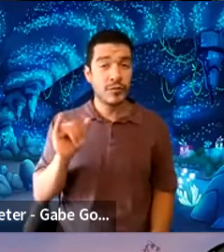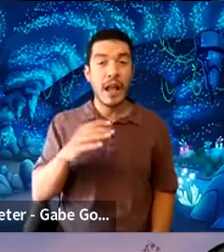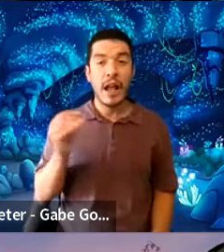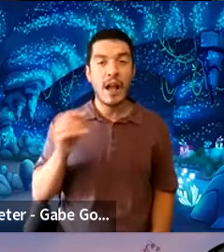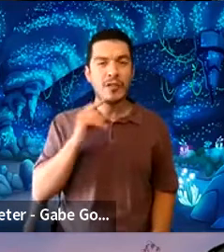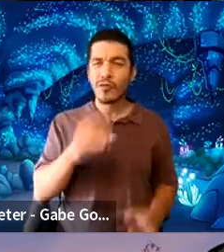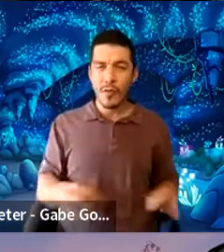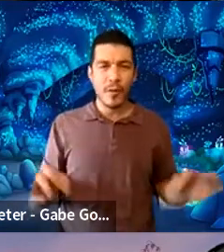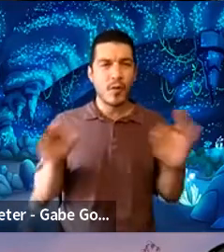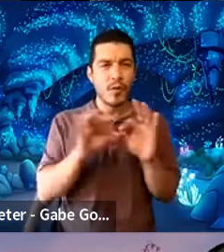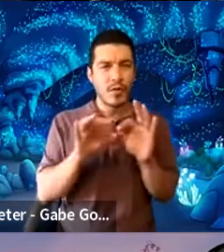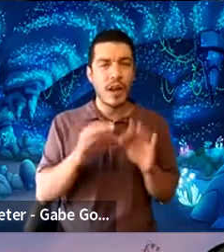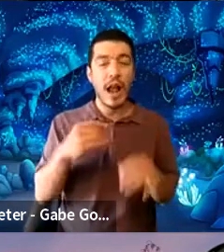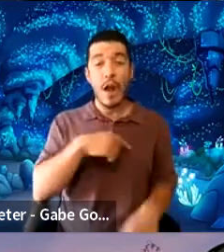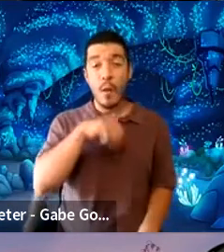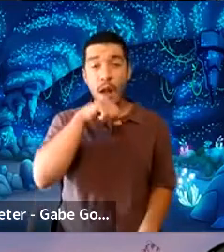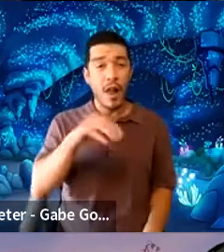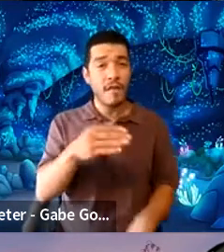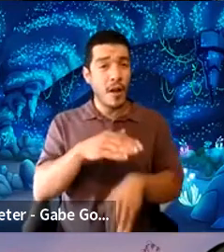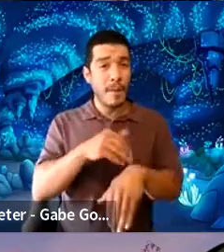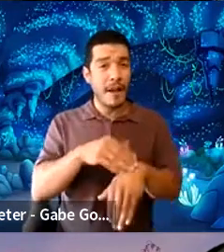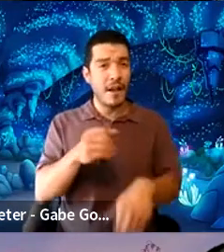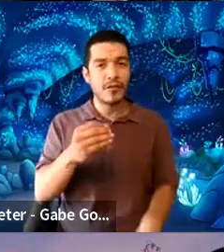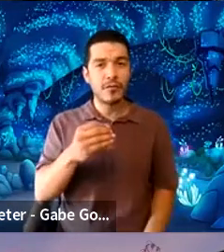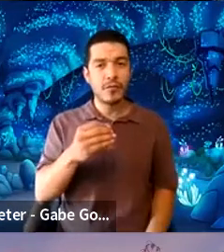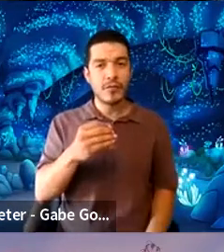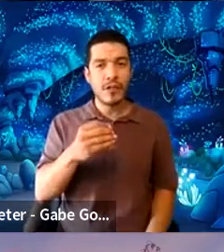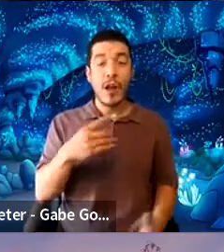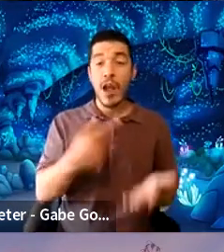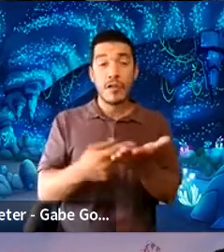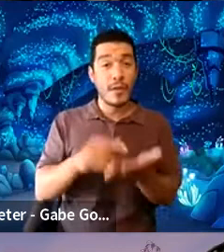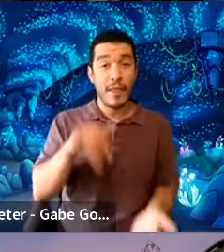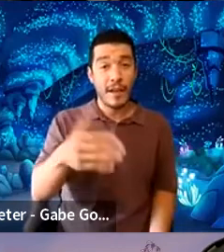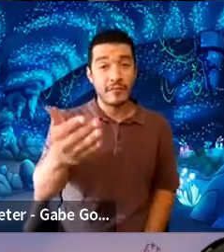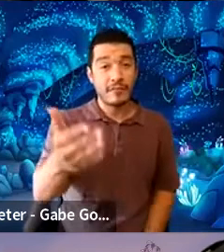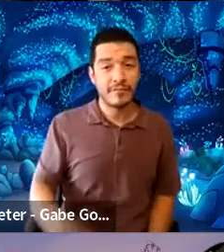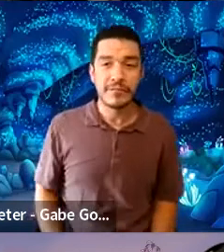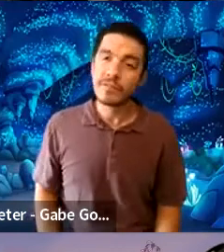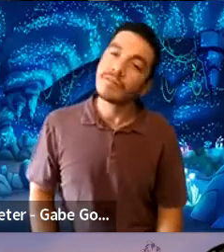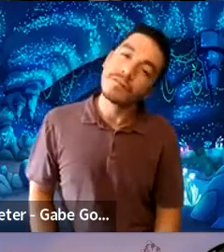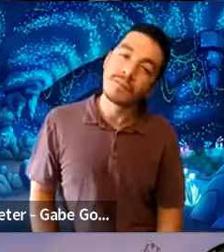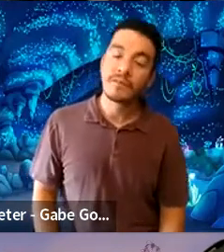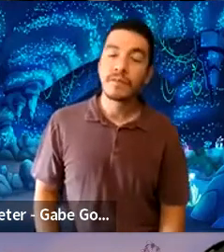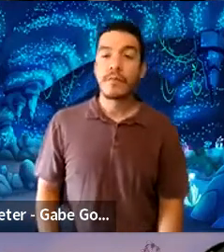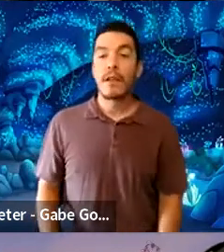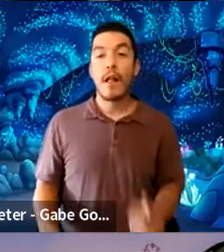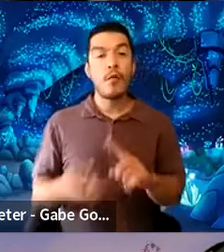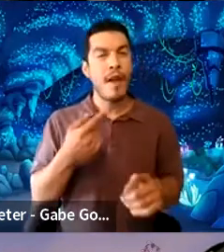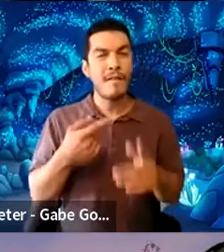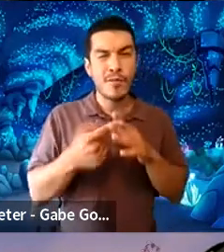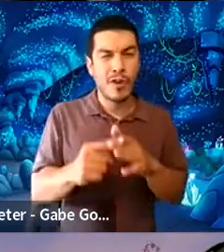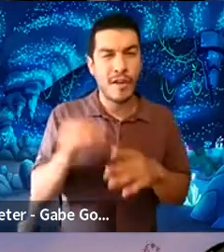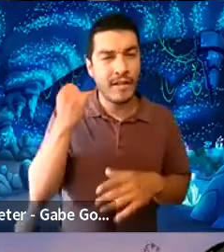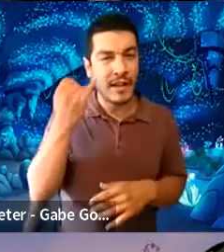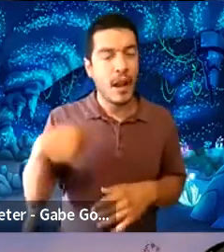it's so important, and we love our pets. So I'd love for you to talk about that. Well, like right from the genesis of the idea, we